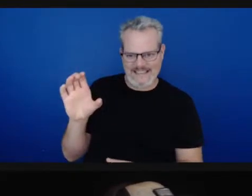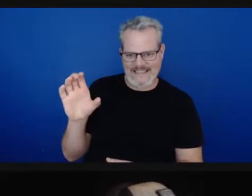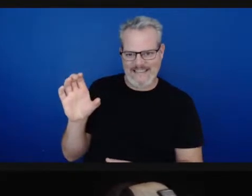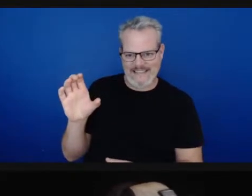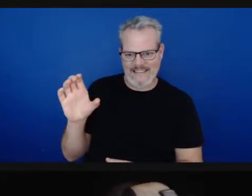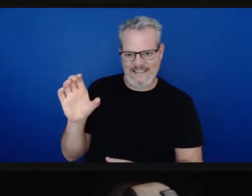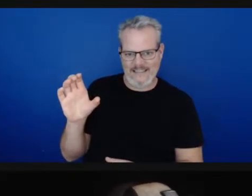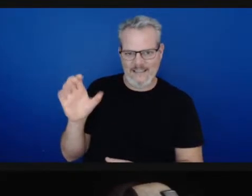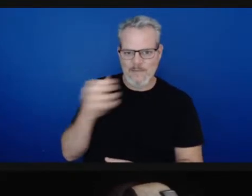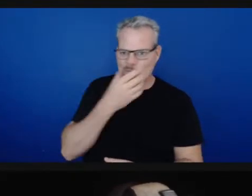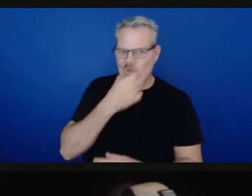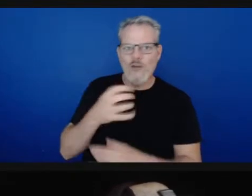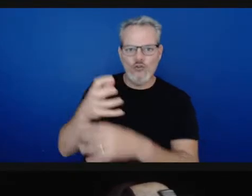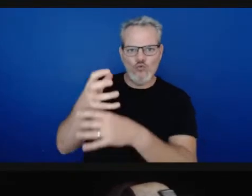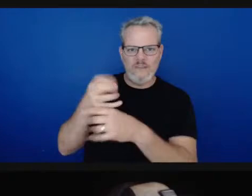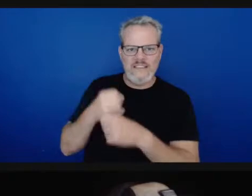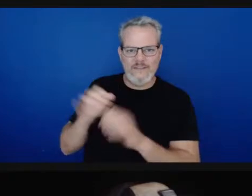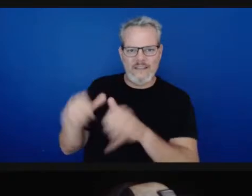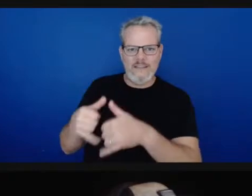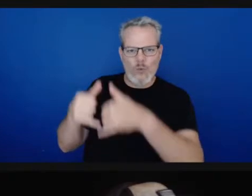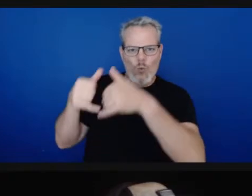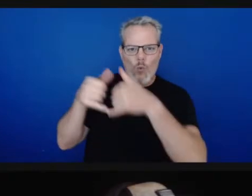receiving his award with his wife,